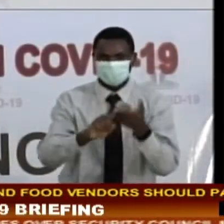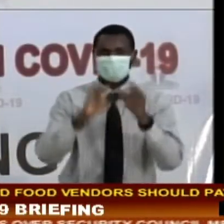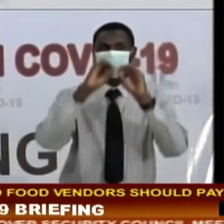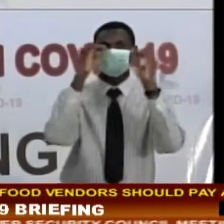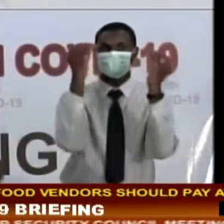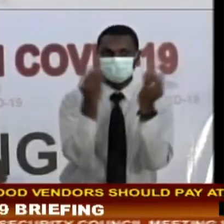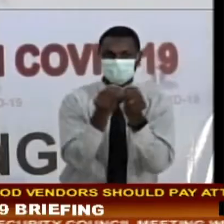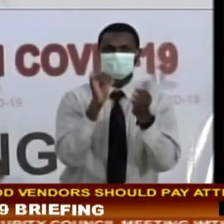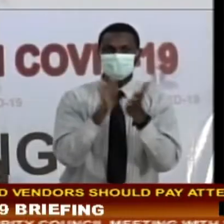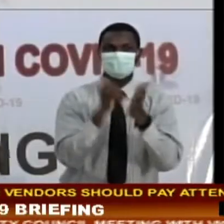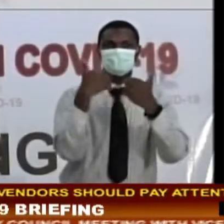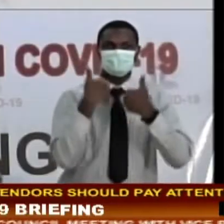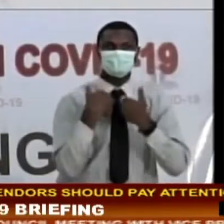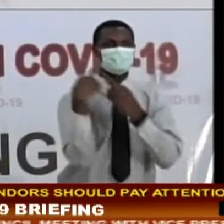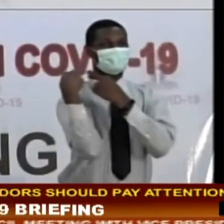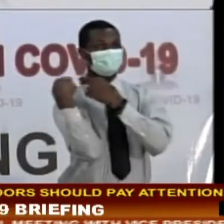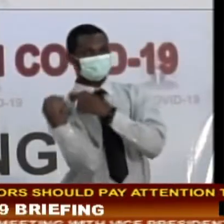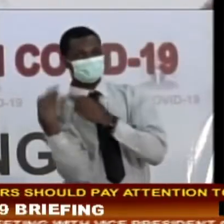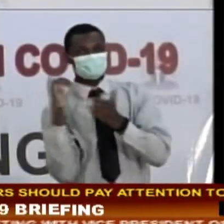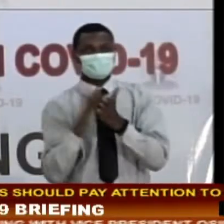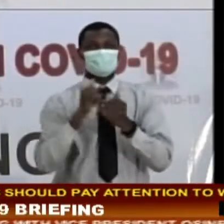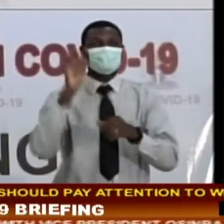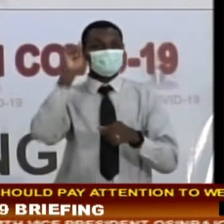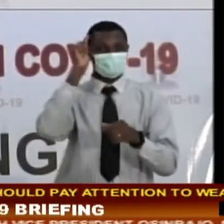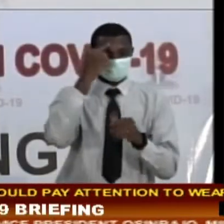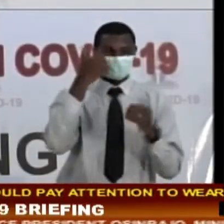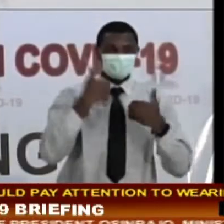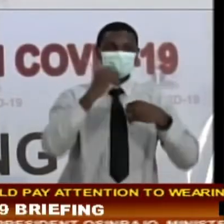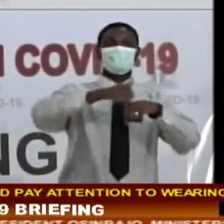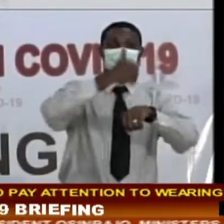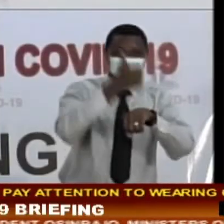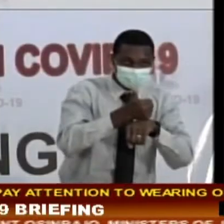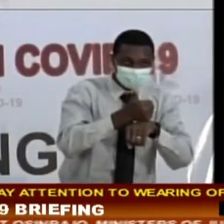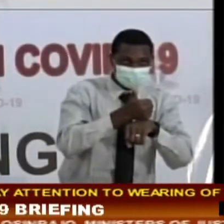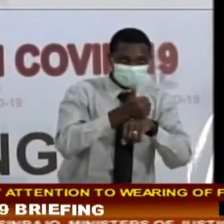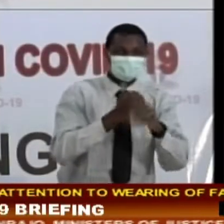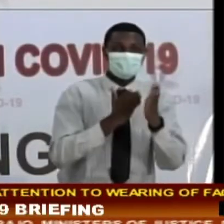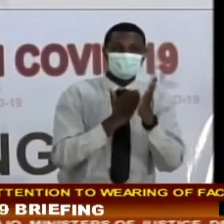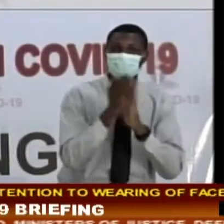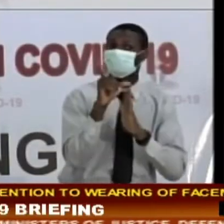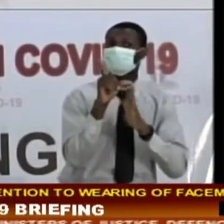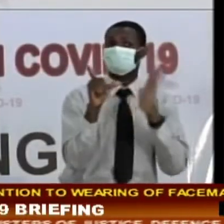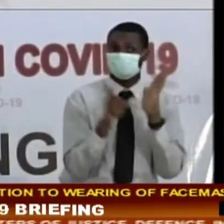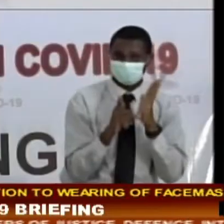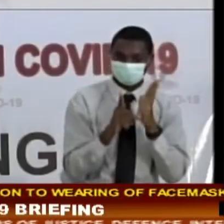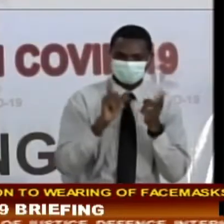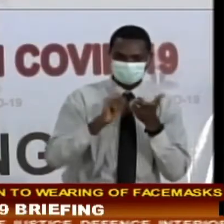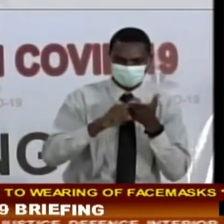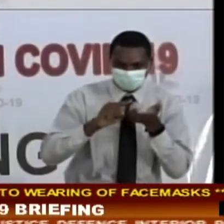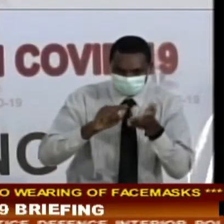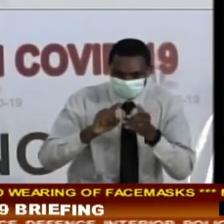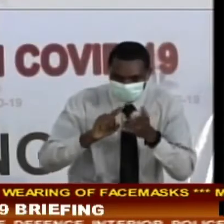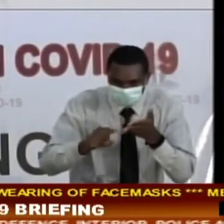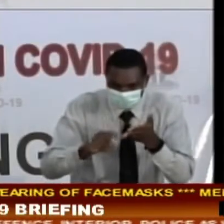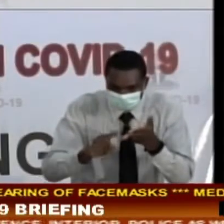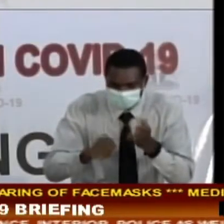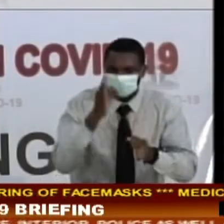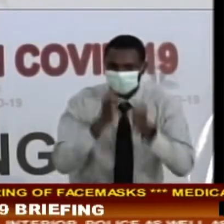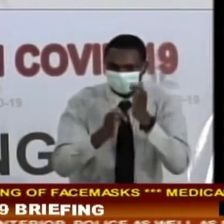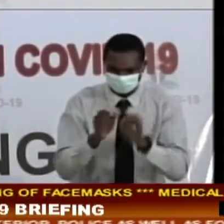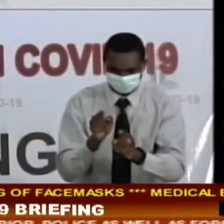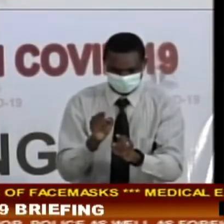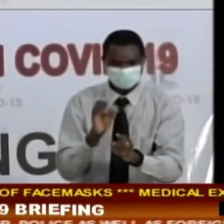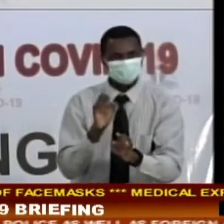known established by government through an act of parliament for it to go to the